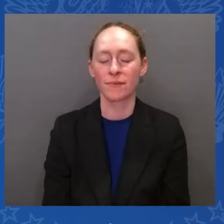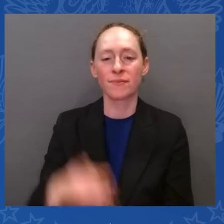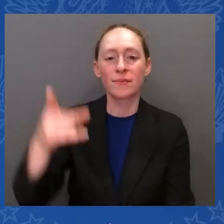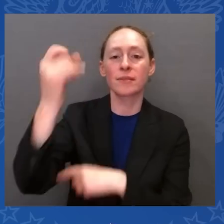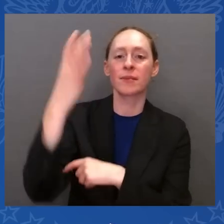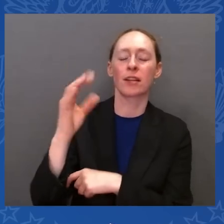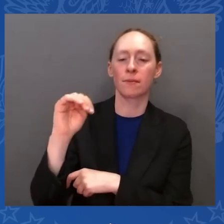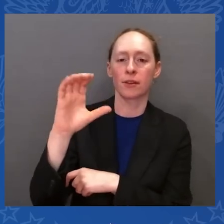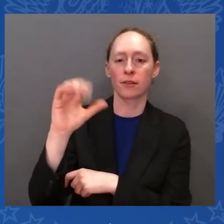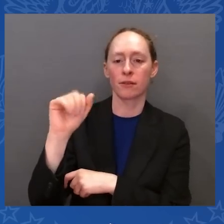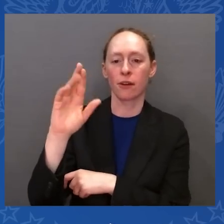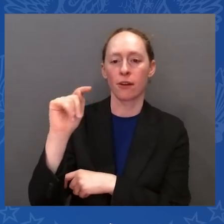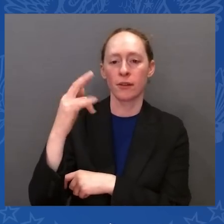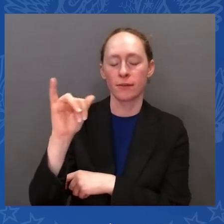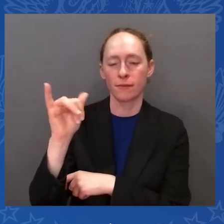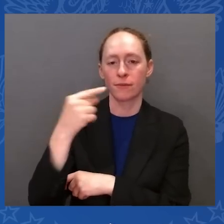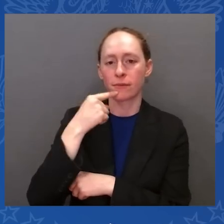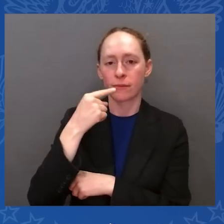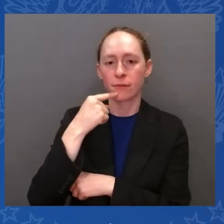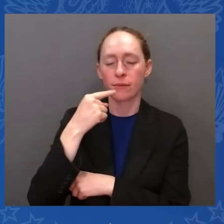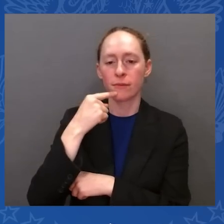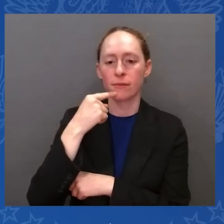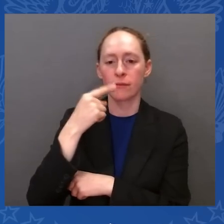to the person with the camera. No, I'm joking.